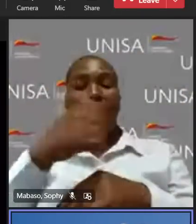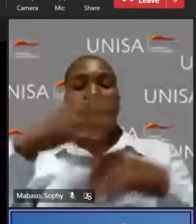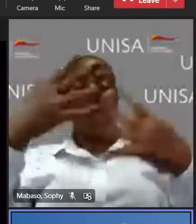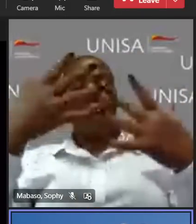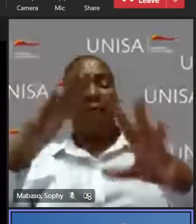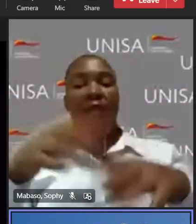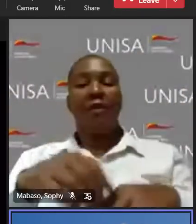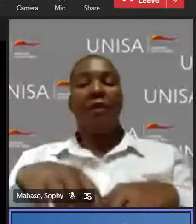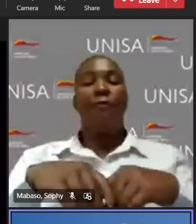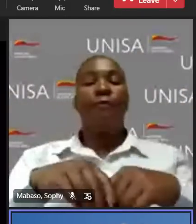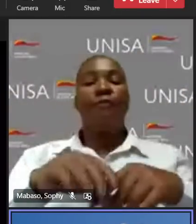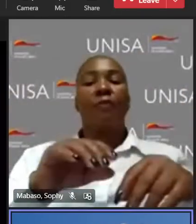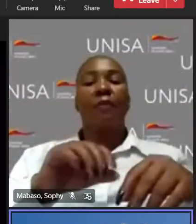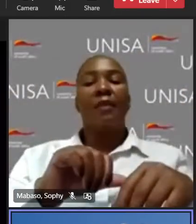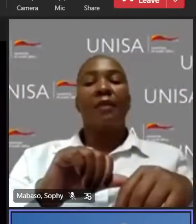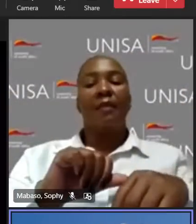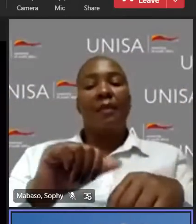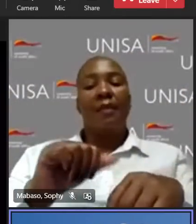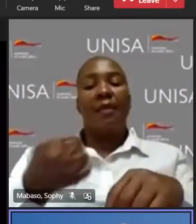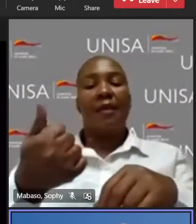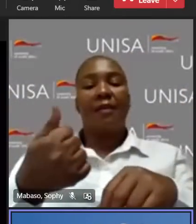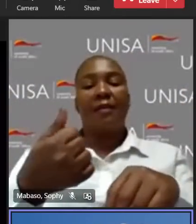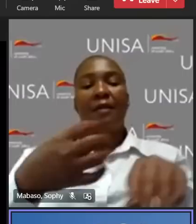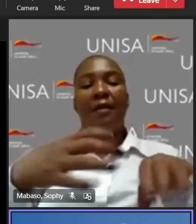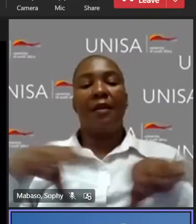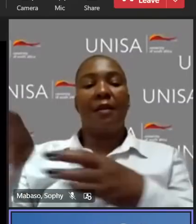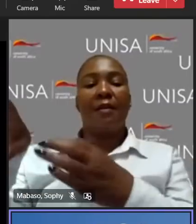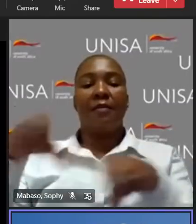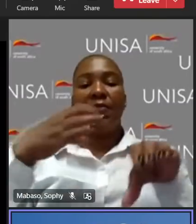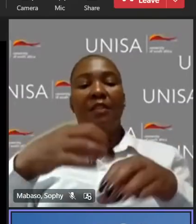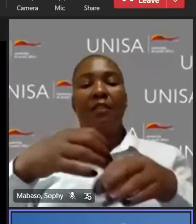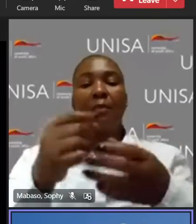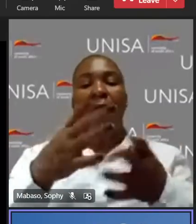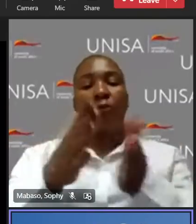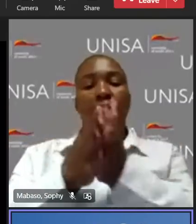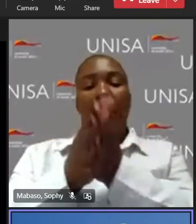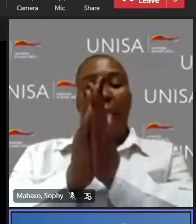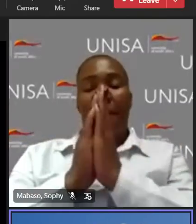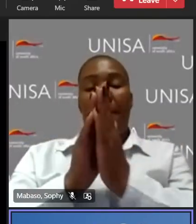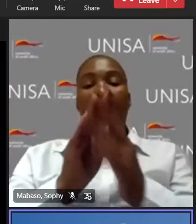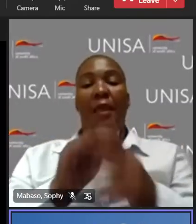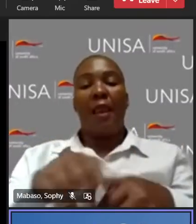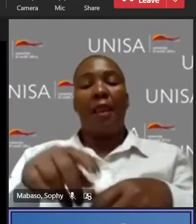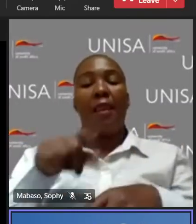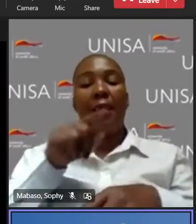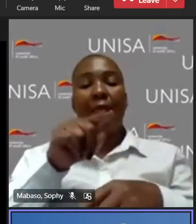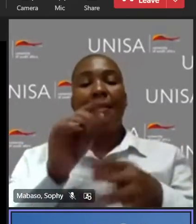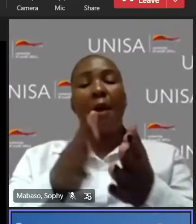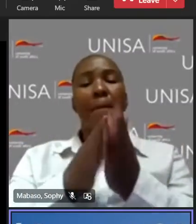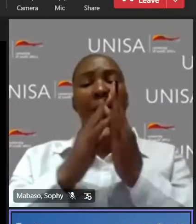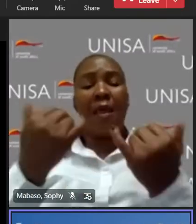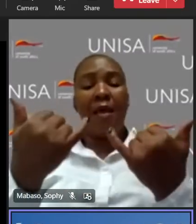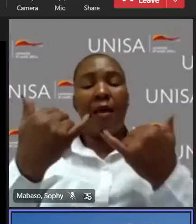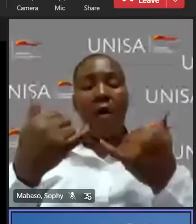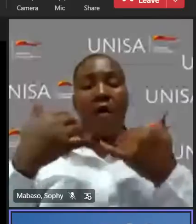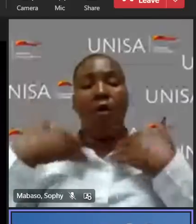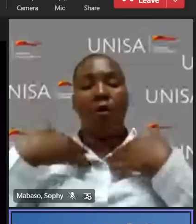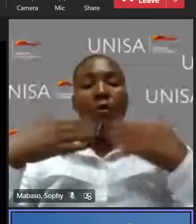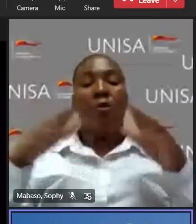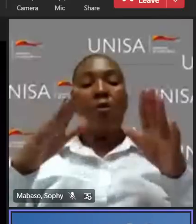The next activity, it would be on the appeal. The appeal are now open,